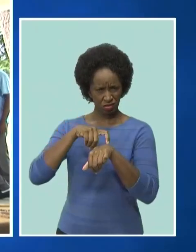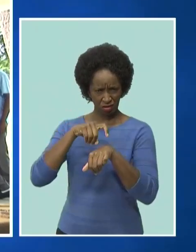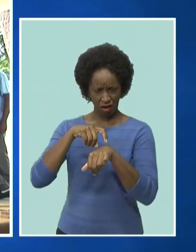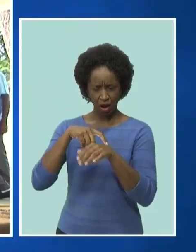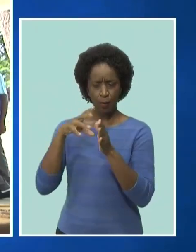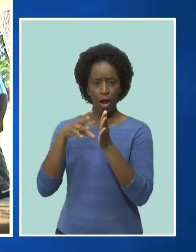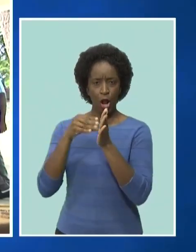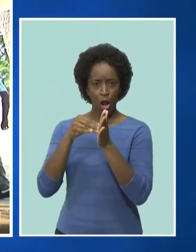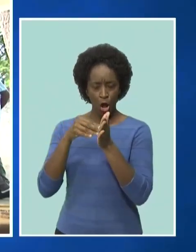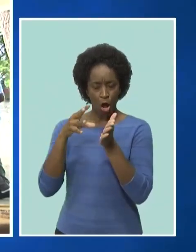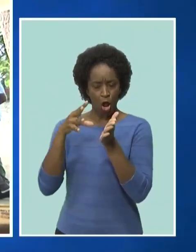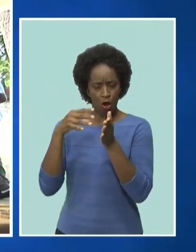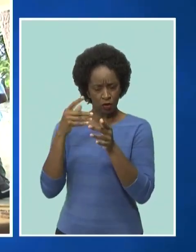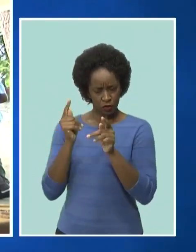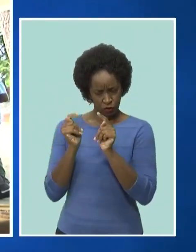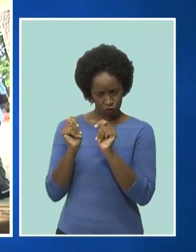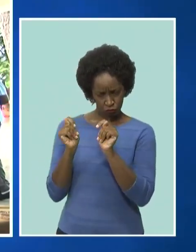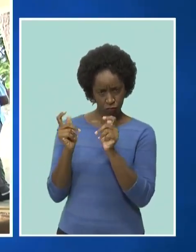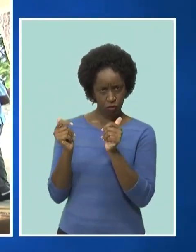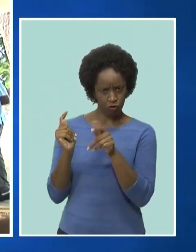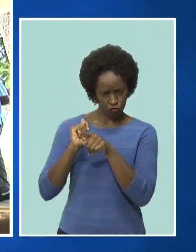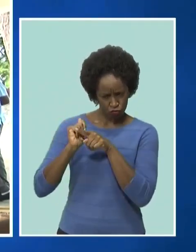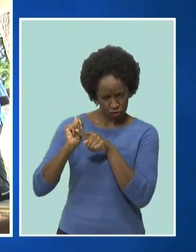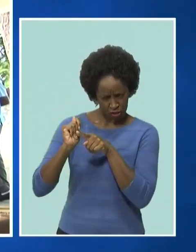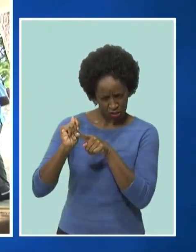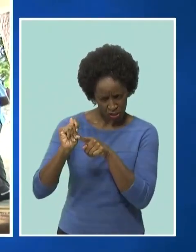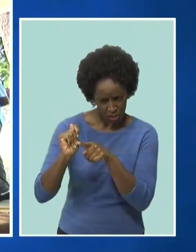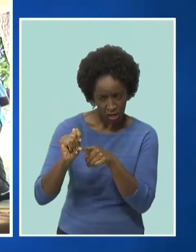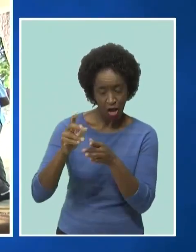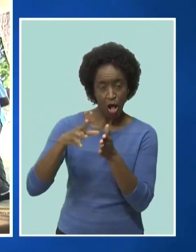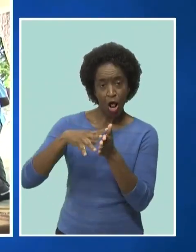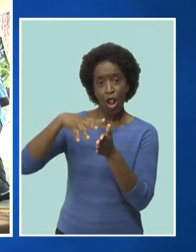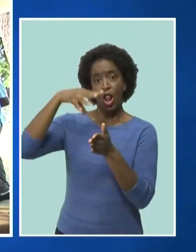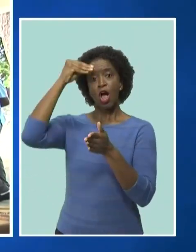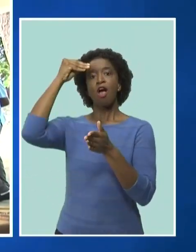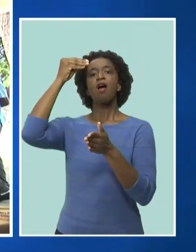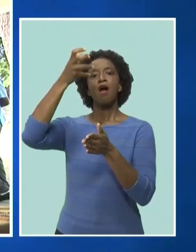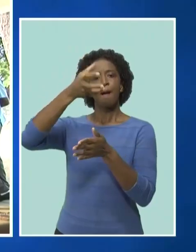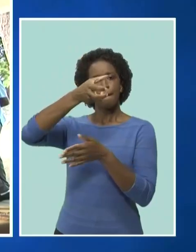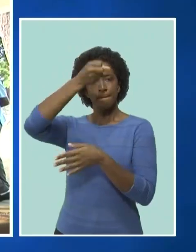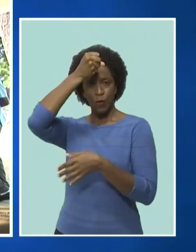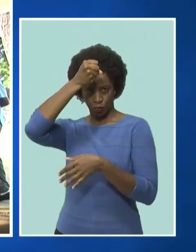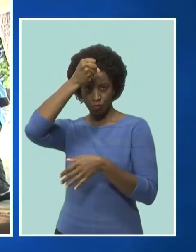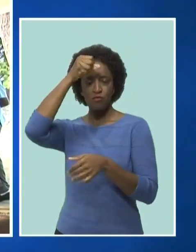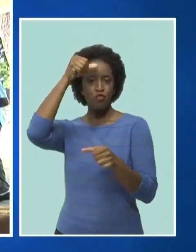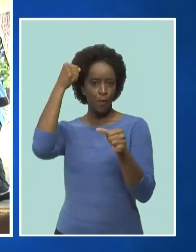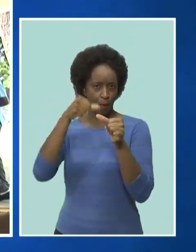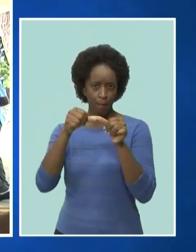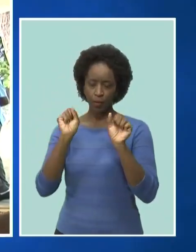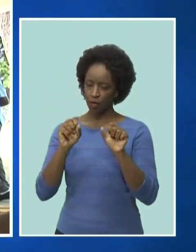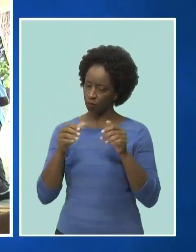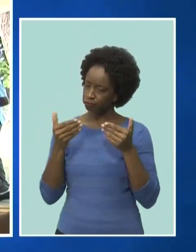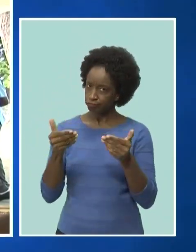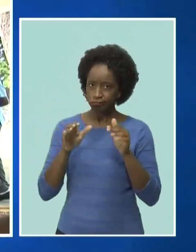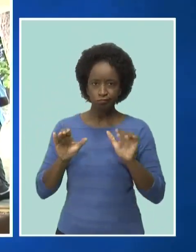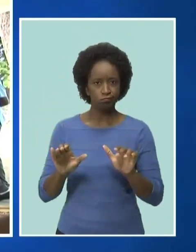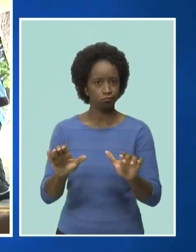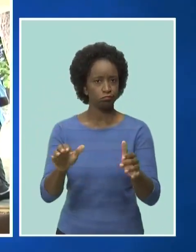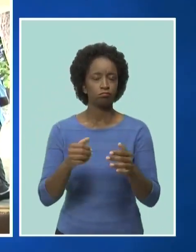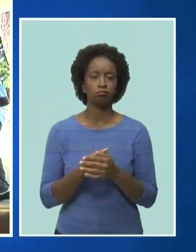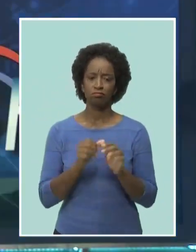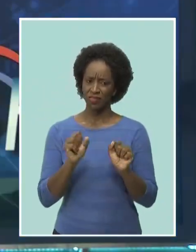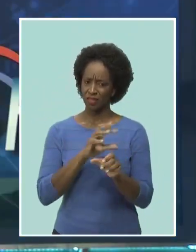they have it, and they are able to work and, produce and be a part of the